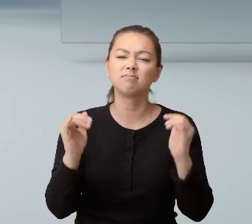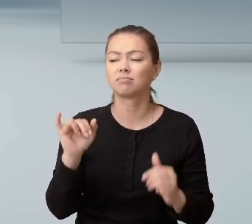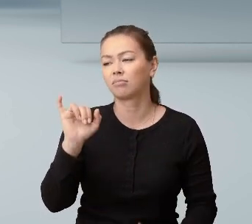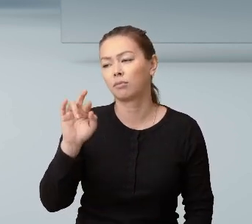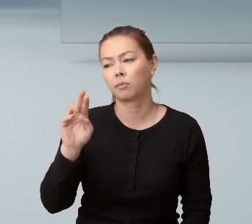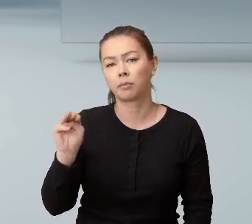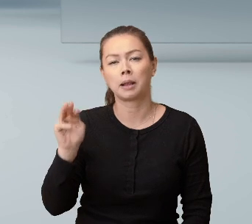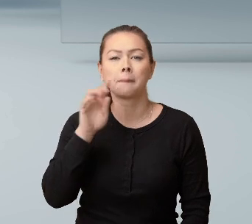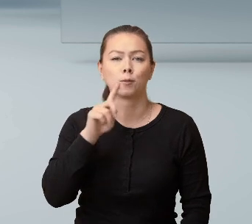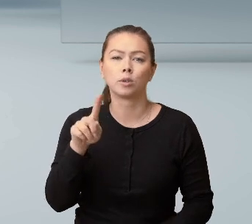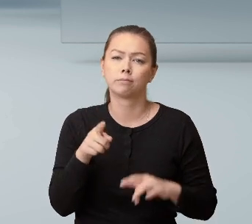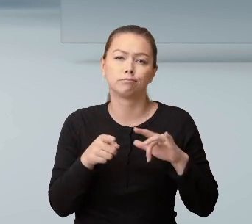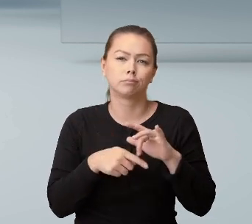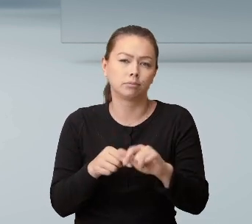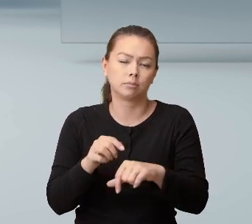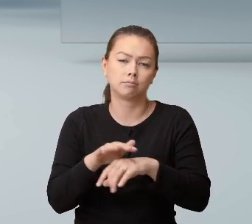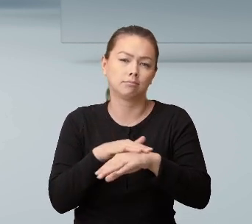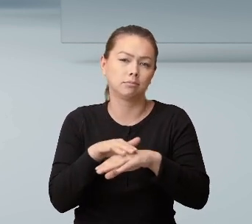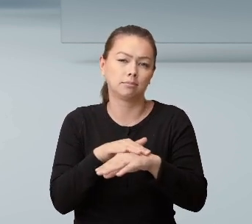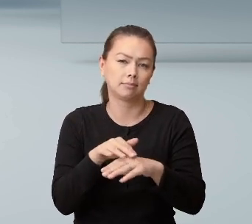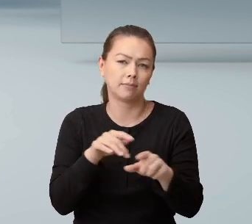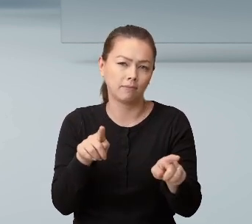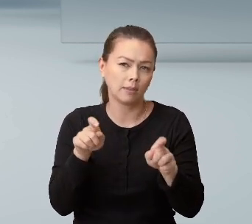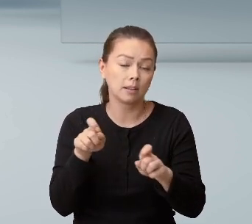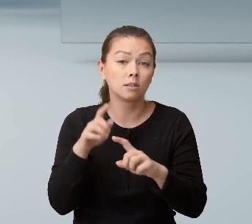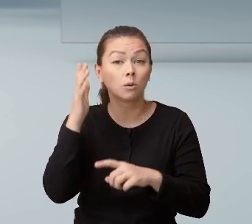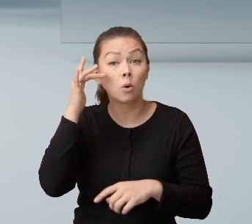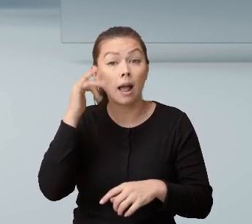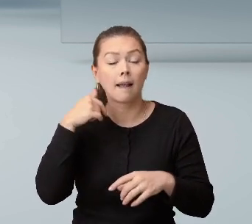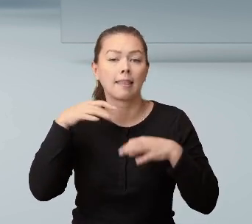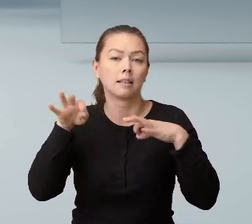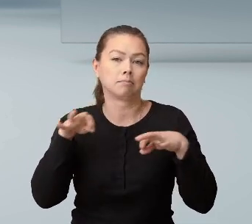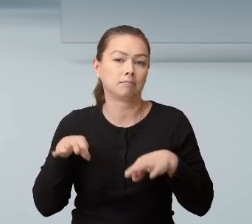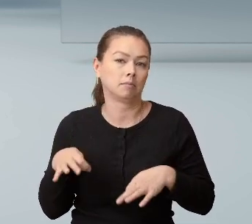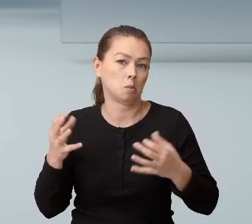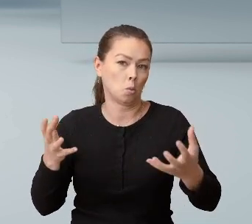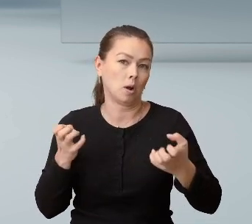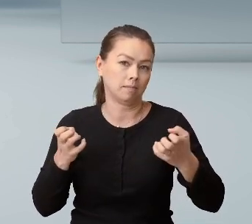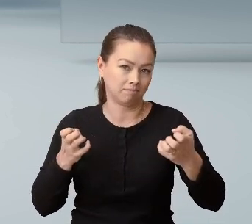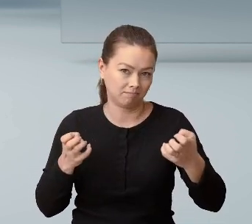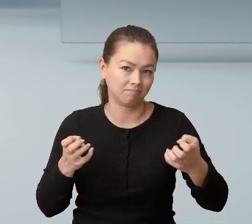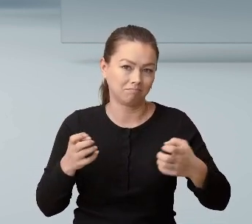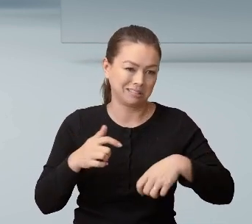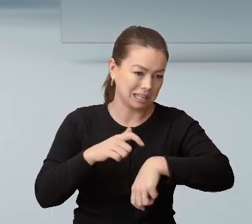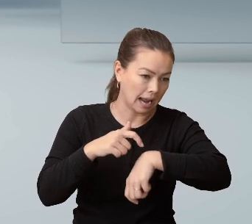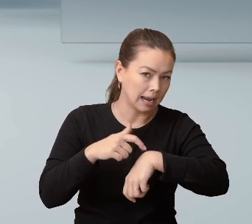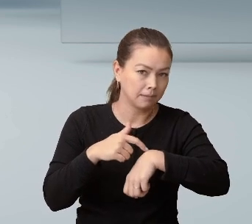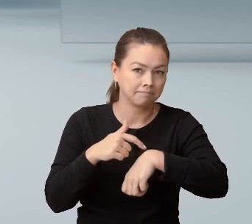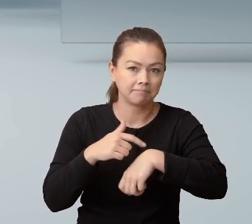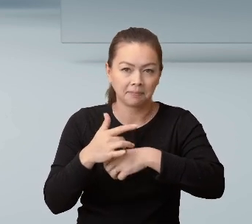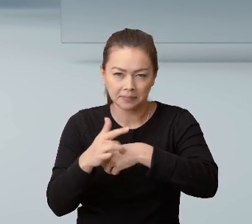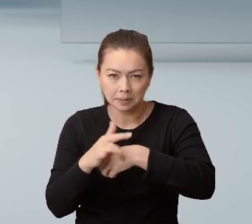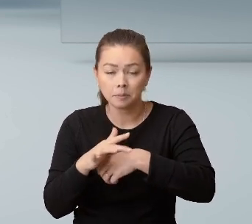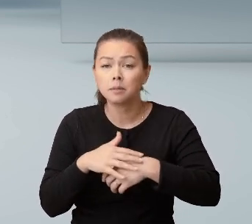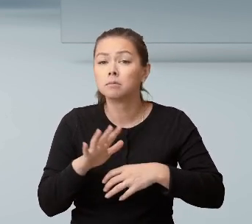Now, I skimmed over IRM pretty quickly because I want to fit something into the time we have available, which I feel